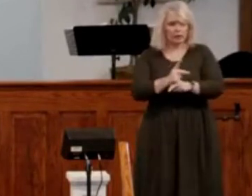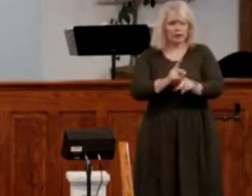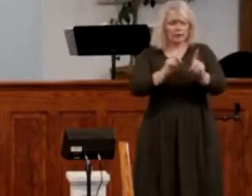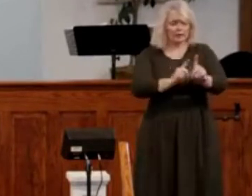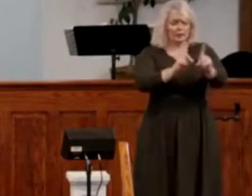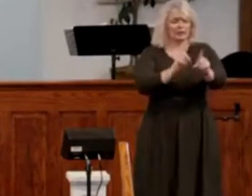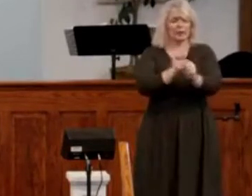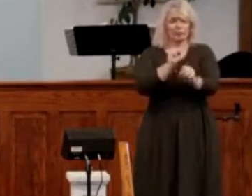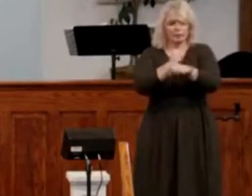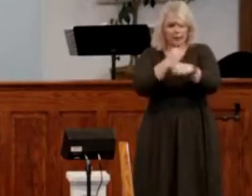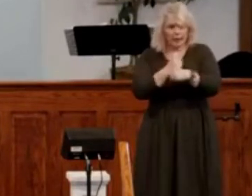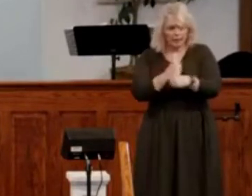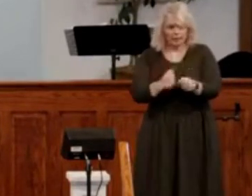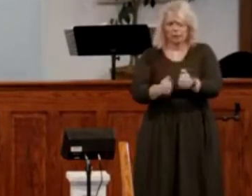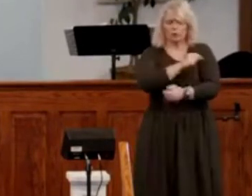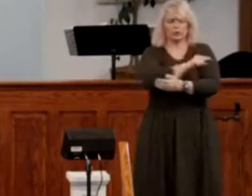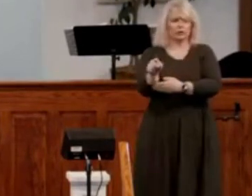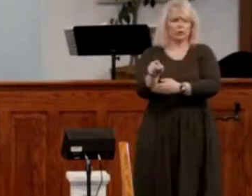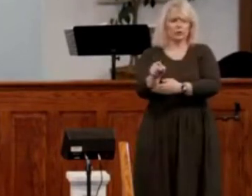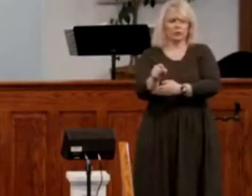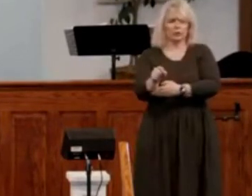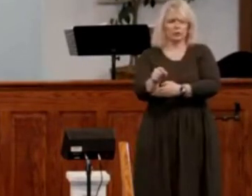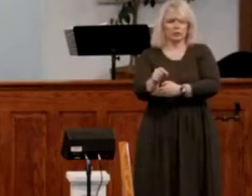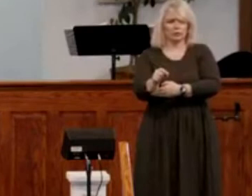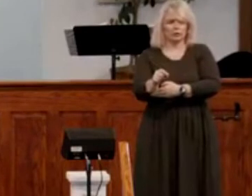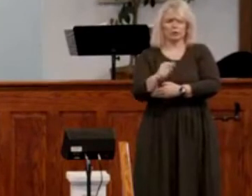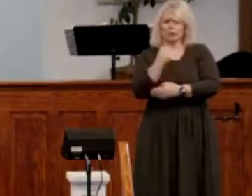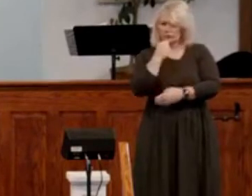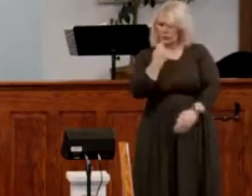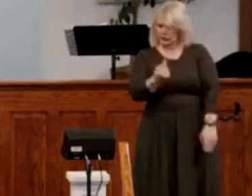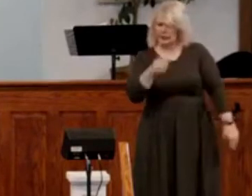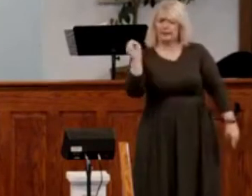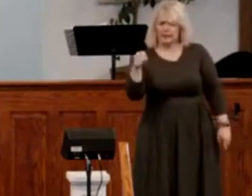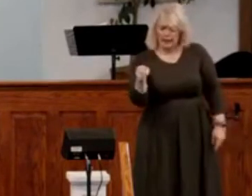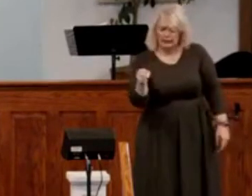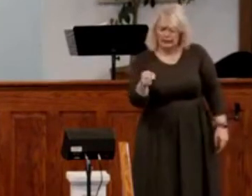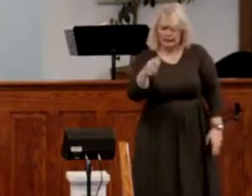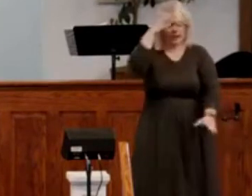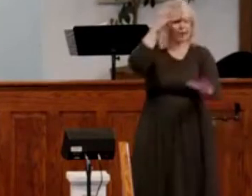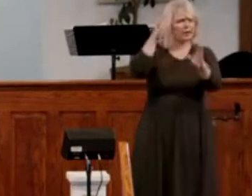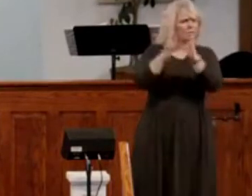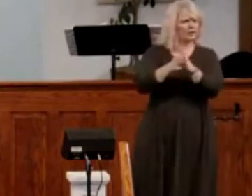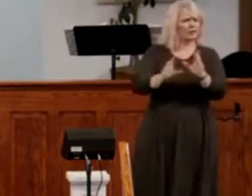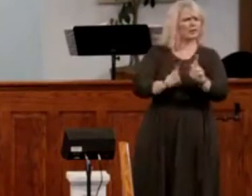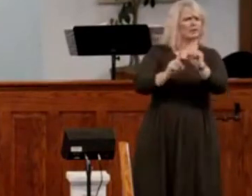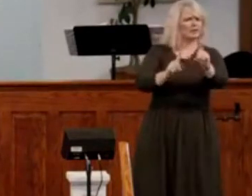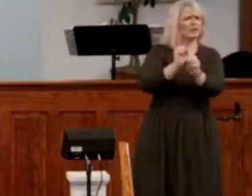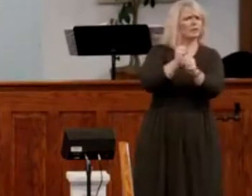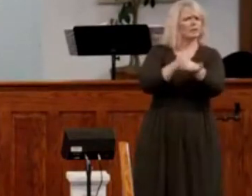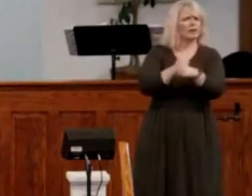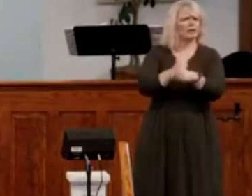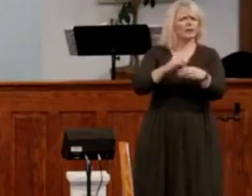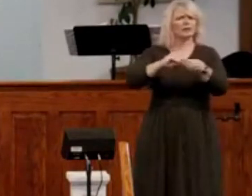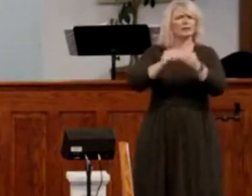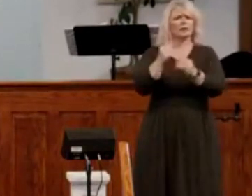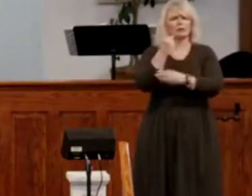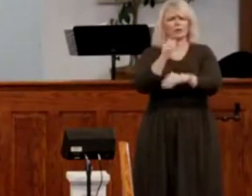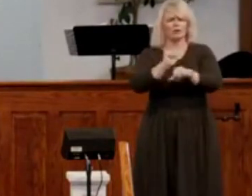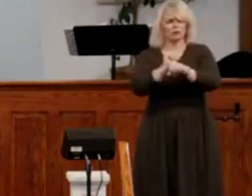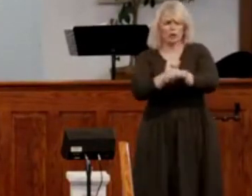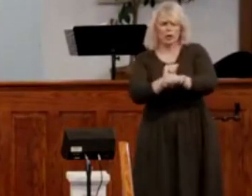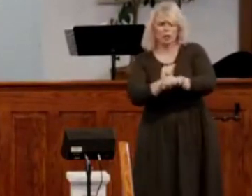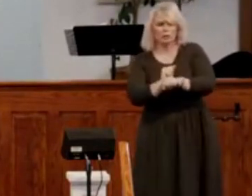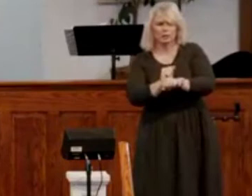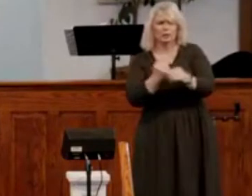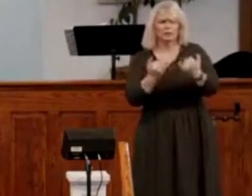making. And most of you probably are nodding your head, yes, like, yeah, I believe that disciple making is the number one job of the church. Well,